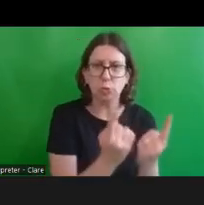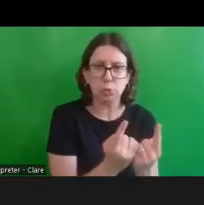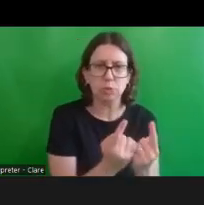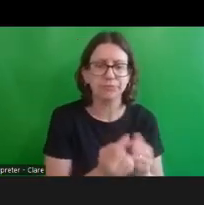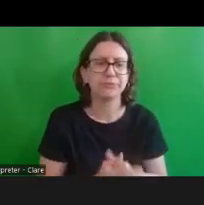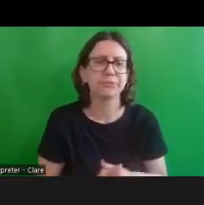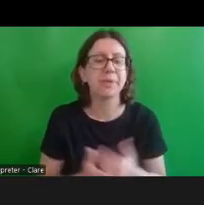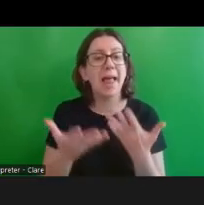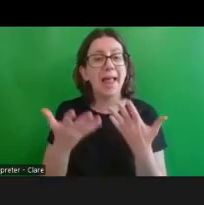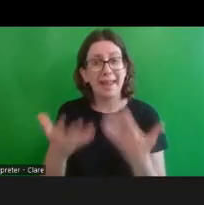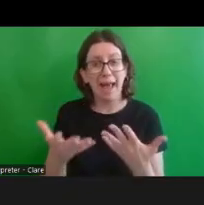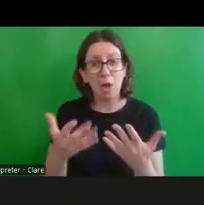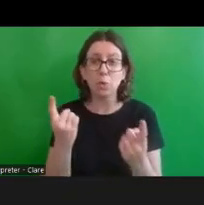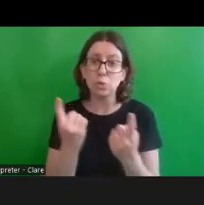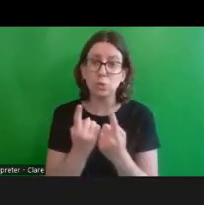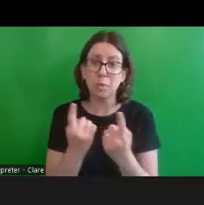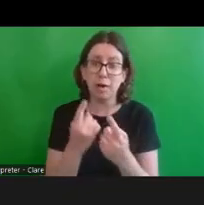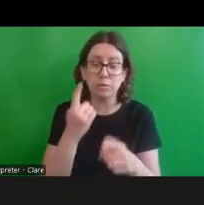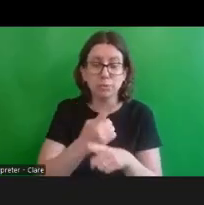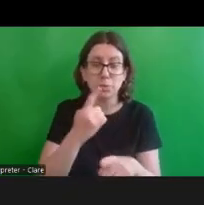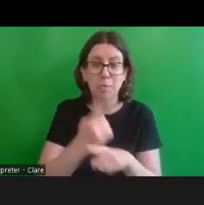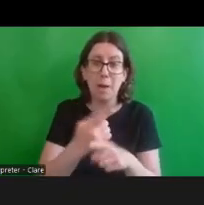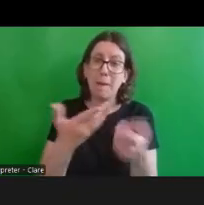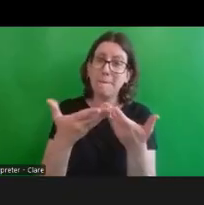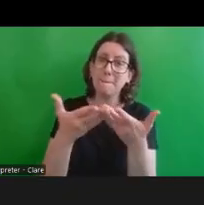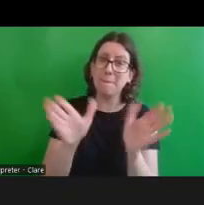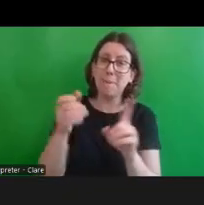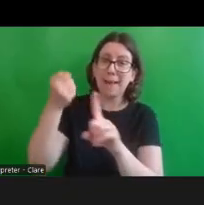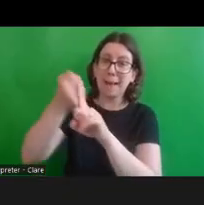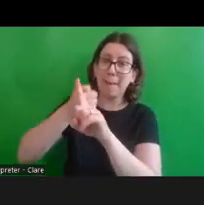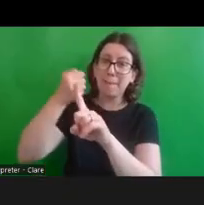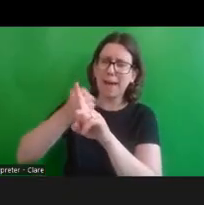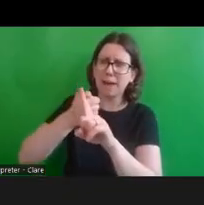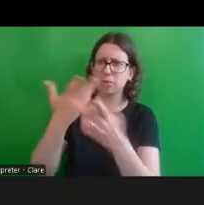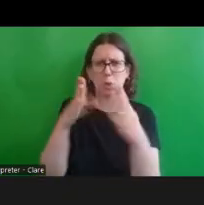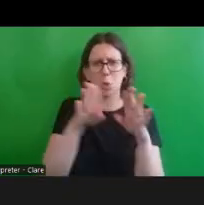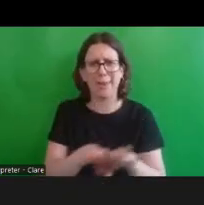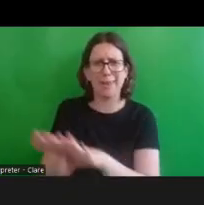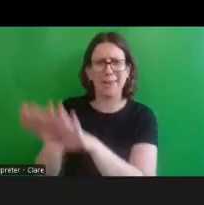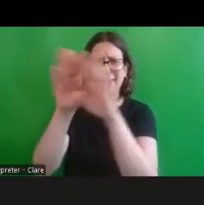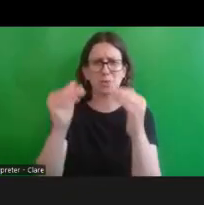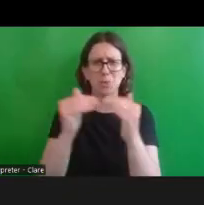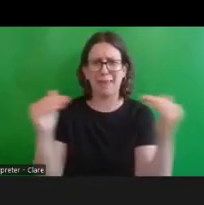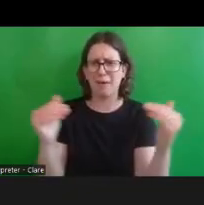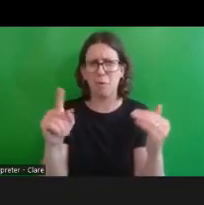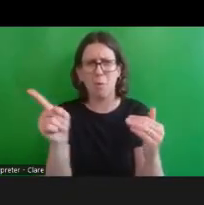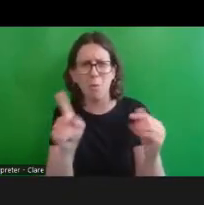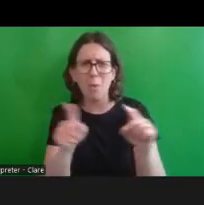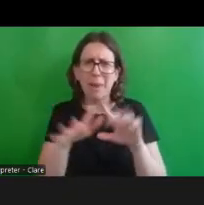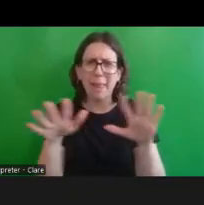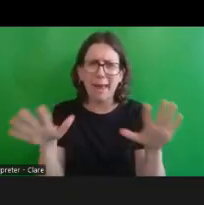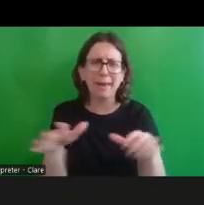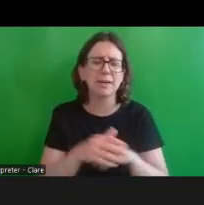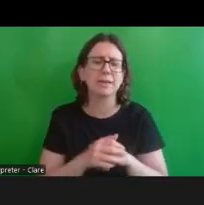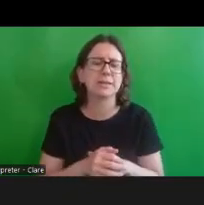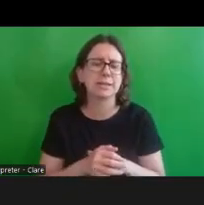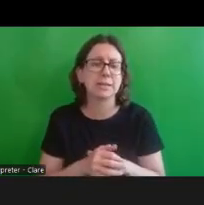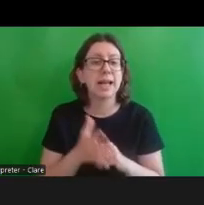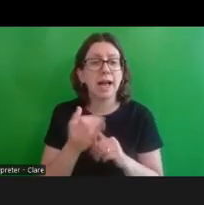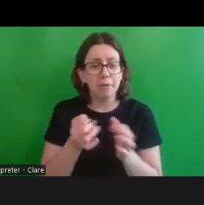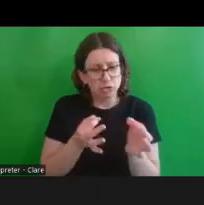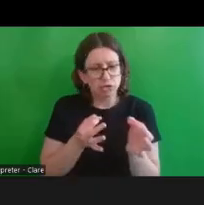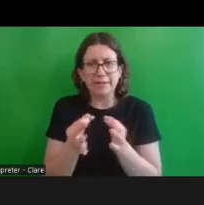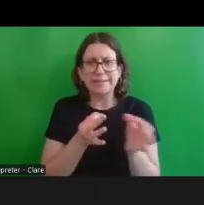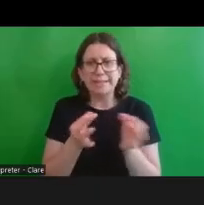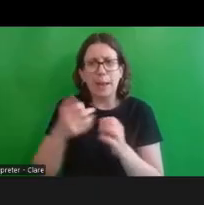public campaign, how the campaign is looking, feeling, and showing up at a national level. And first, a bit of the strategy and background.